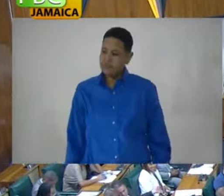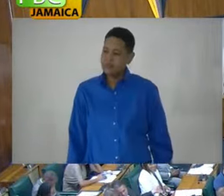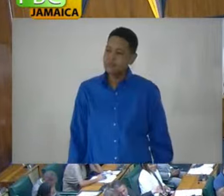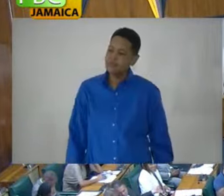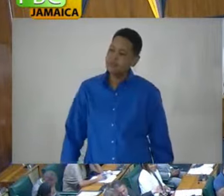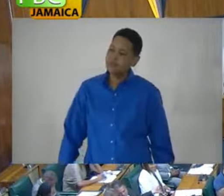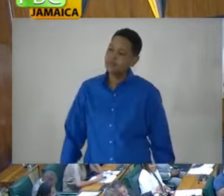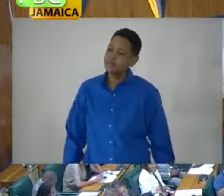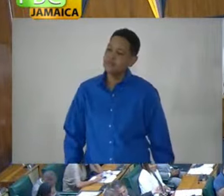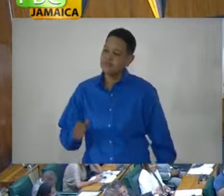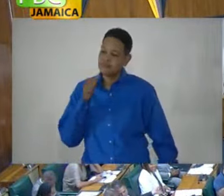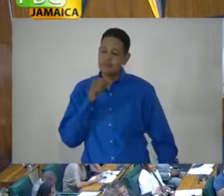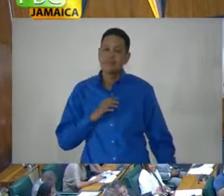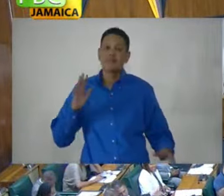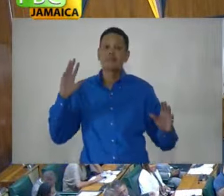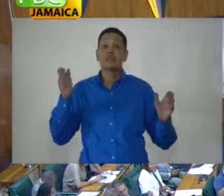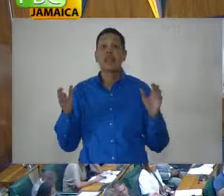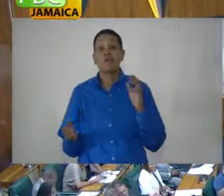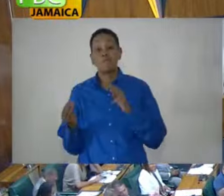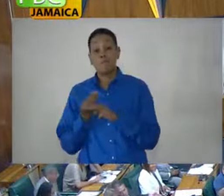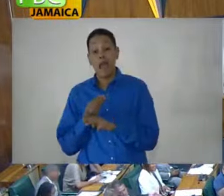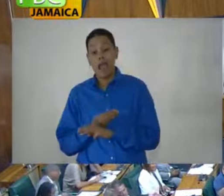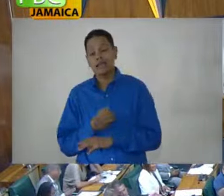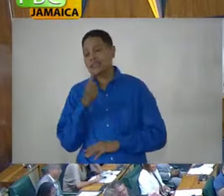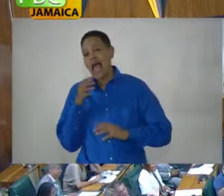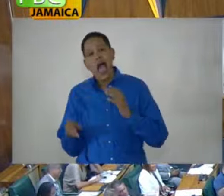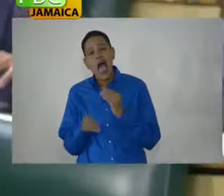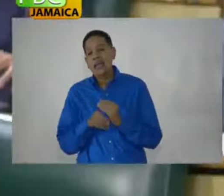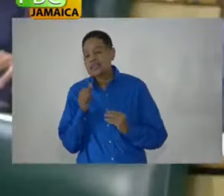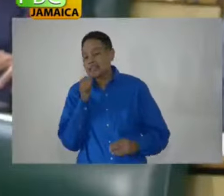the maths is not mathsing.